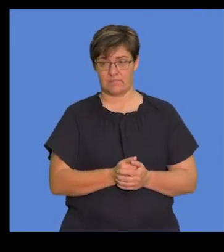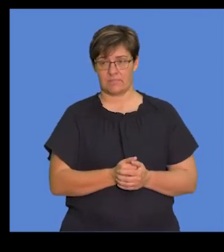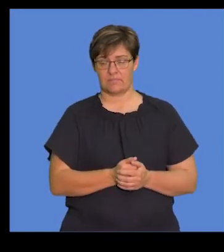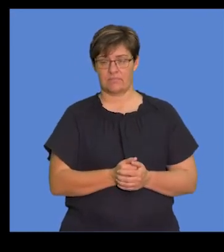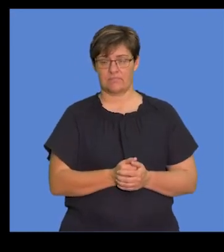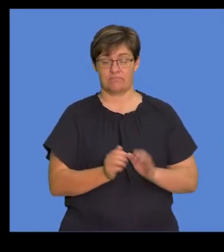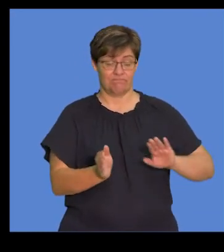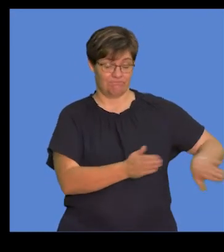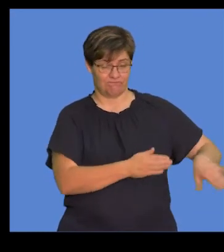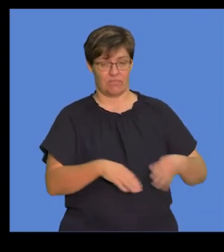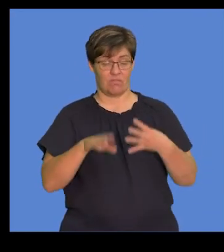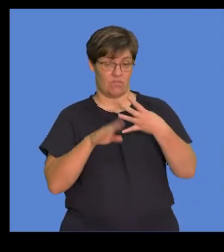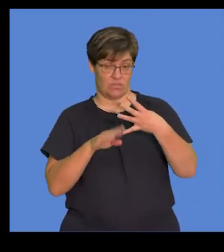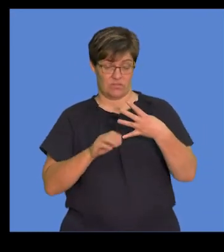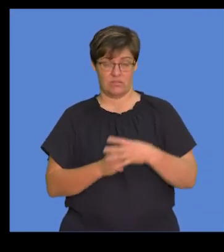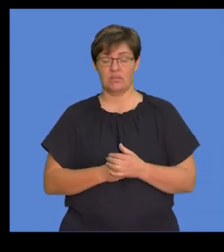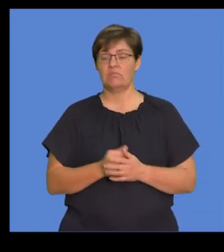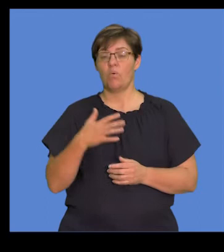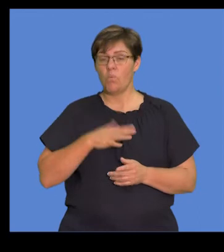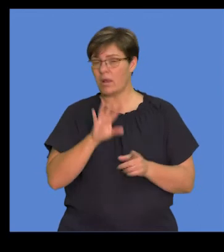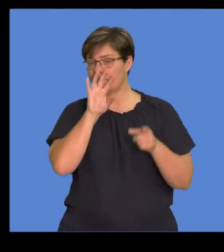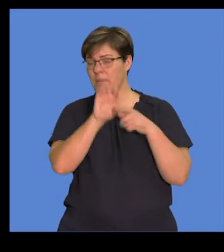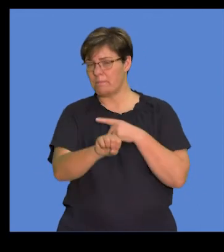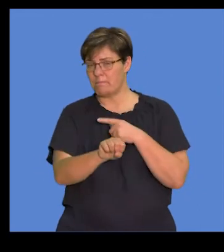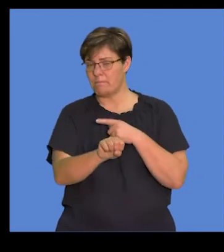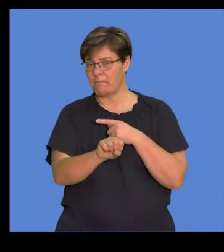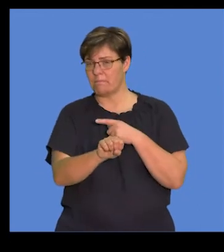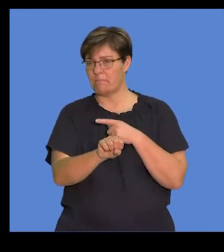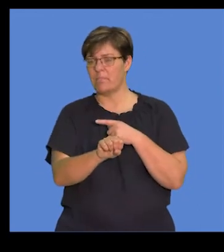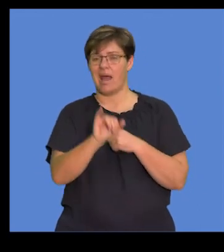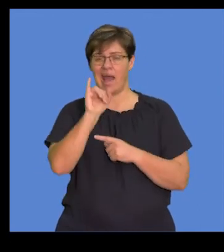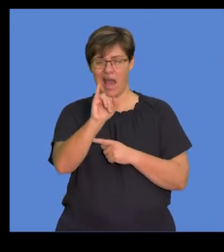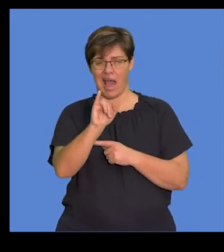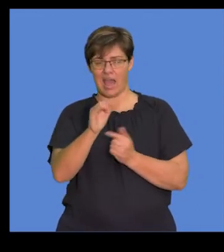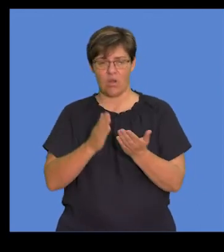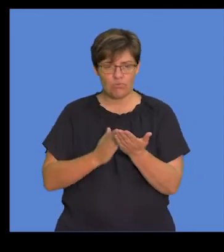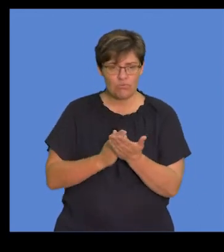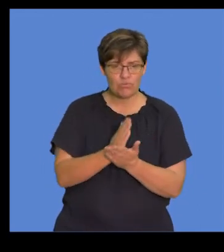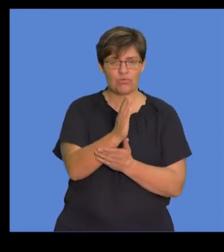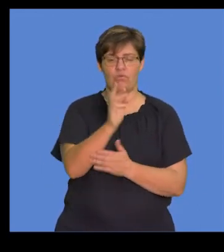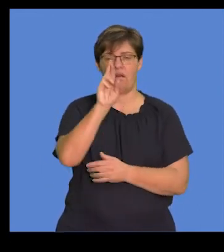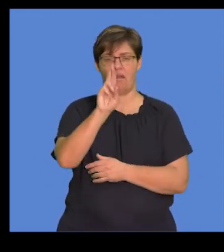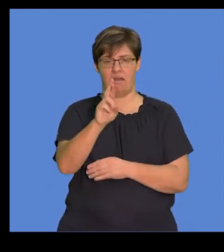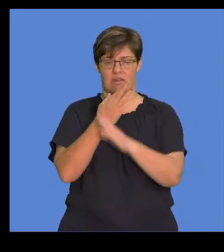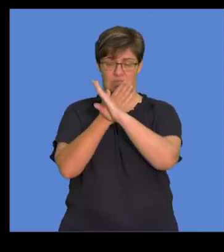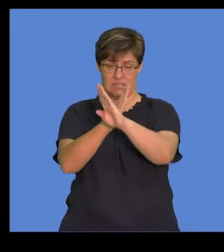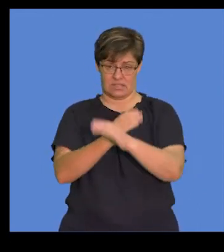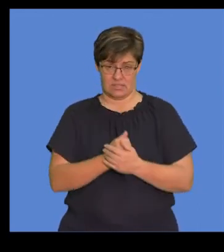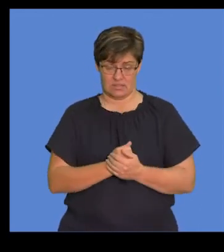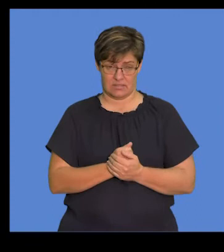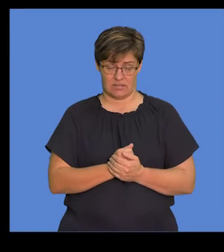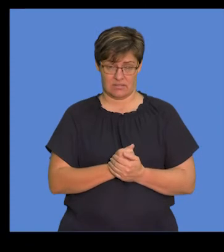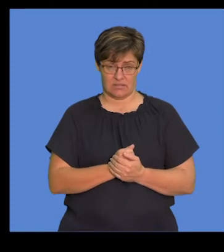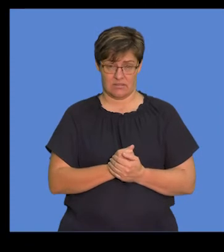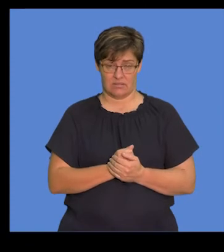Okay. Now, in the next question, they want us to determine the current passing through resistor R. Okay. They